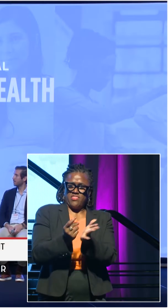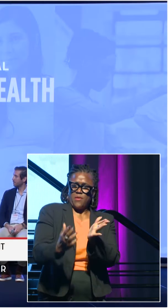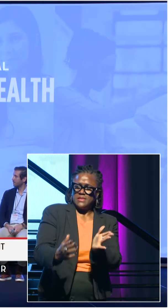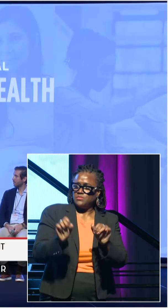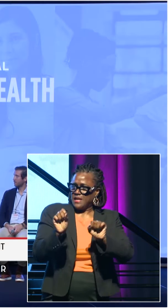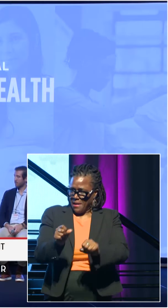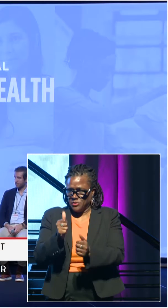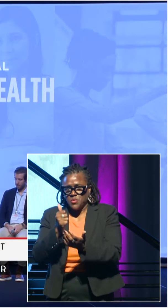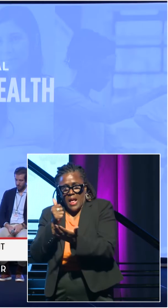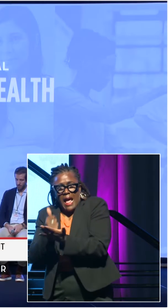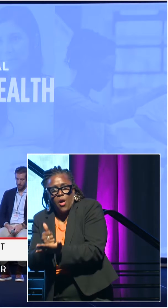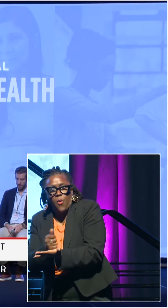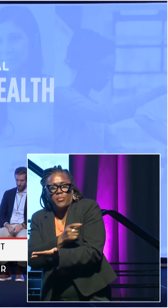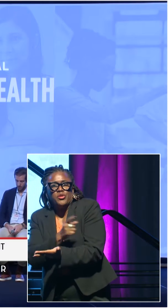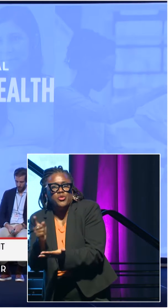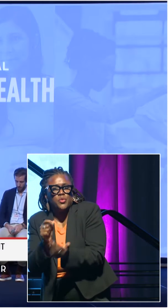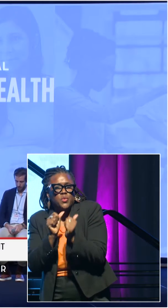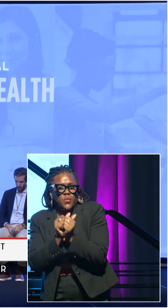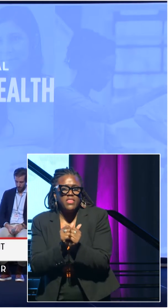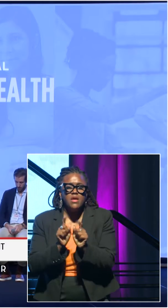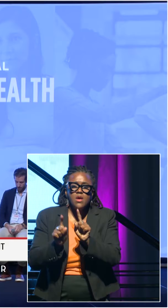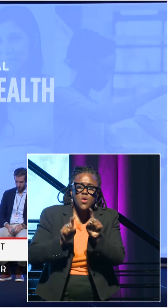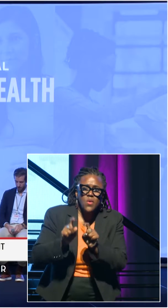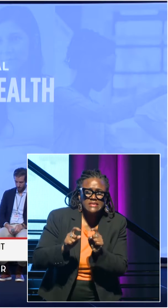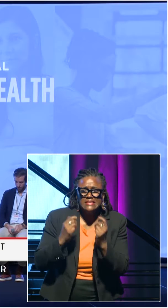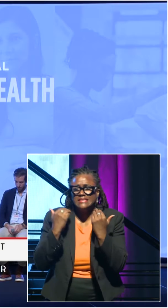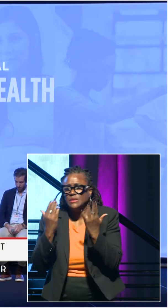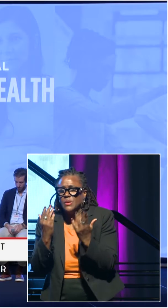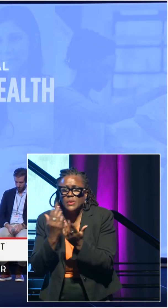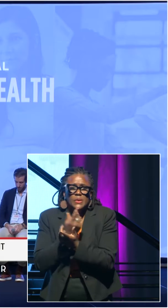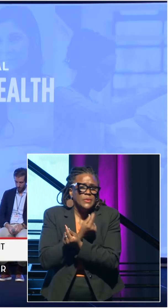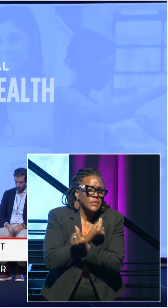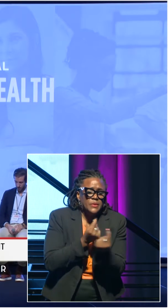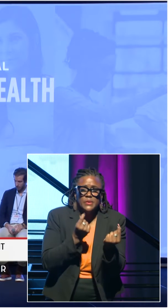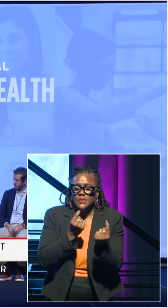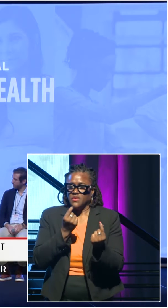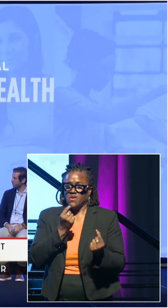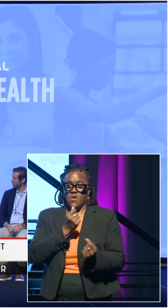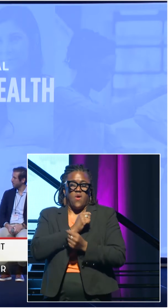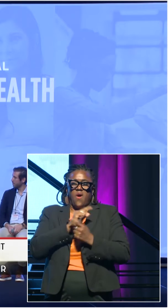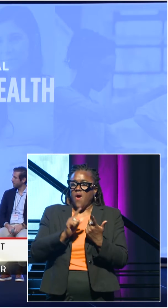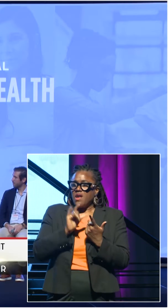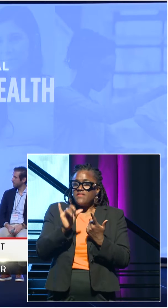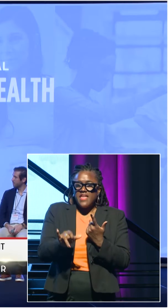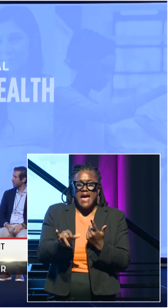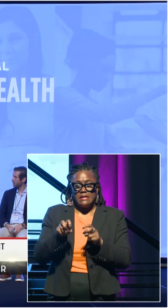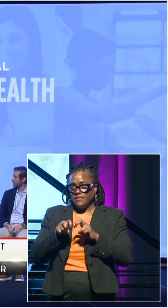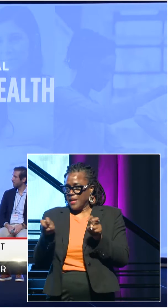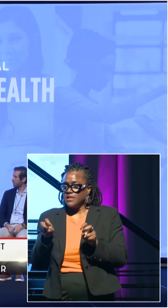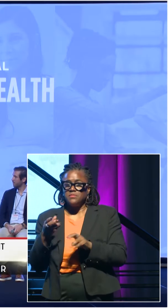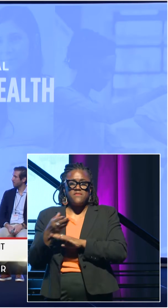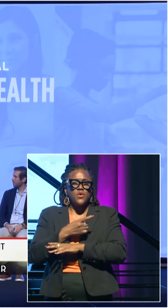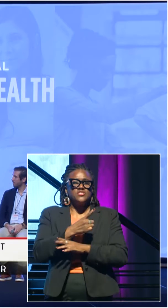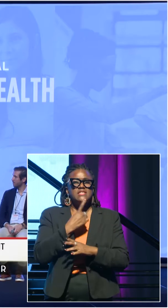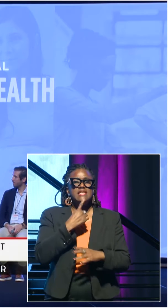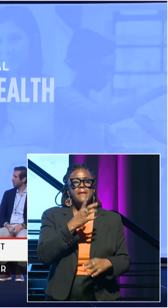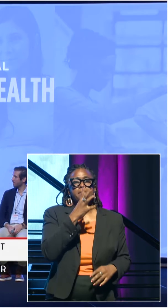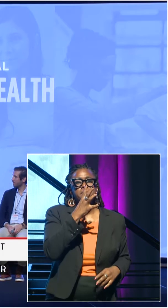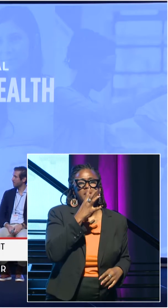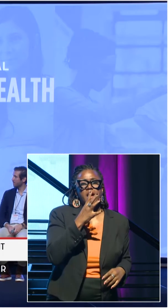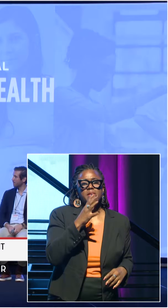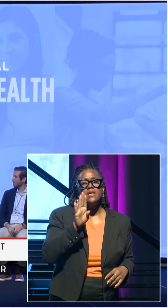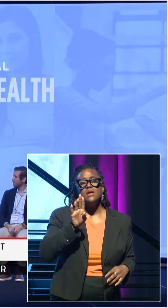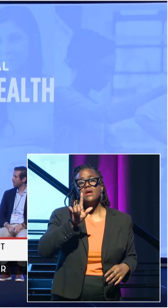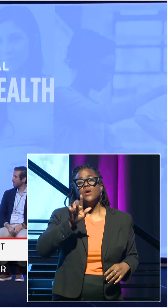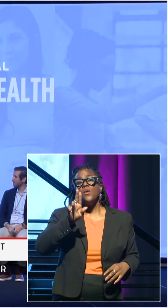to help you with those questions you don't know how to answer, those feelings. On the panel before, she mentioned mommy blues.